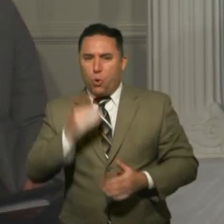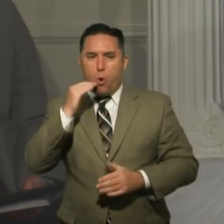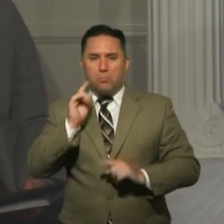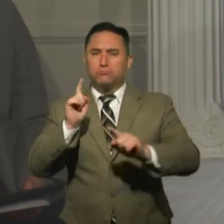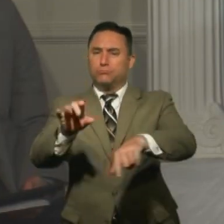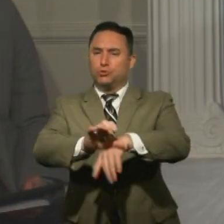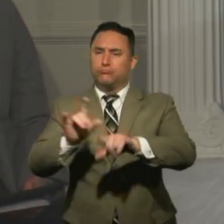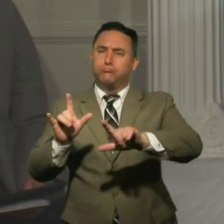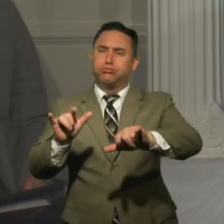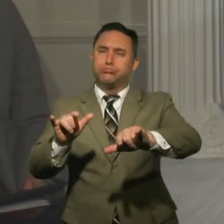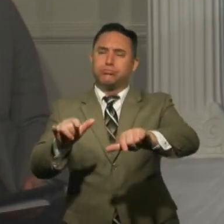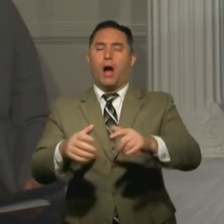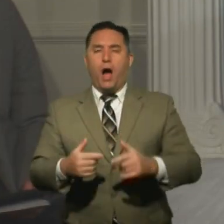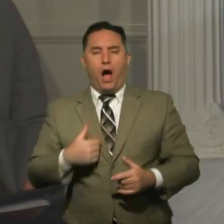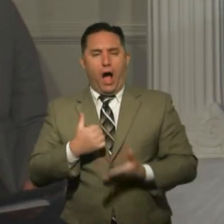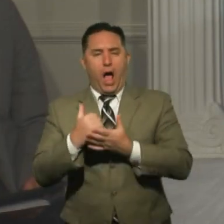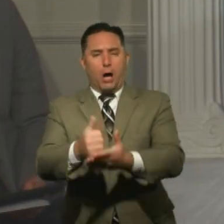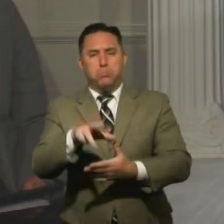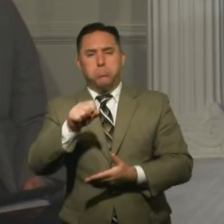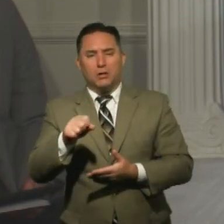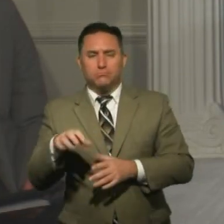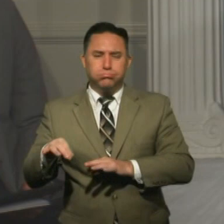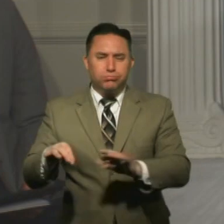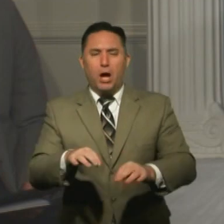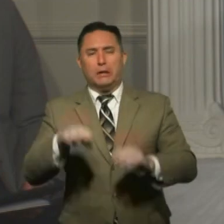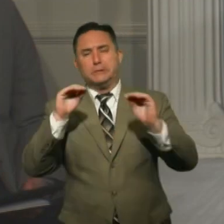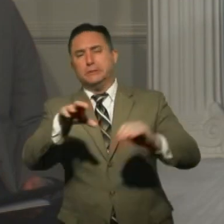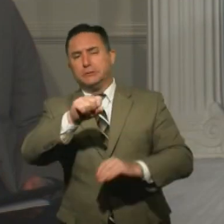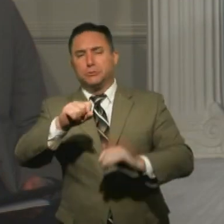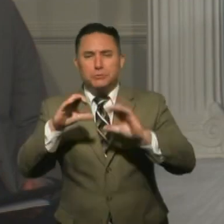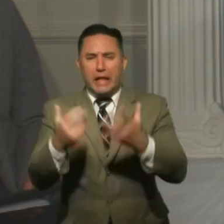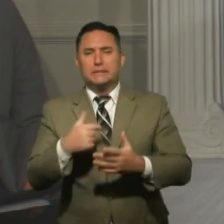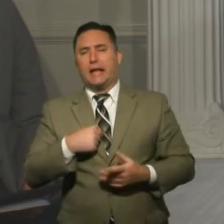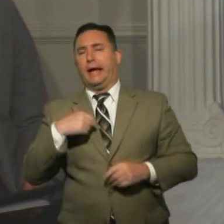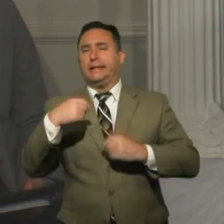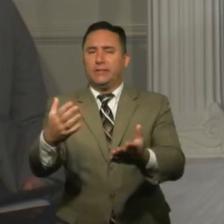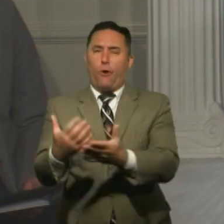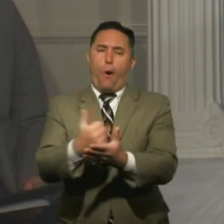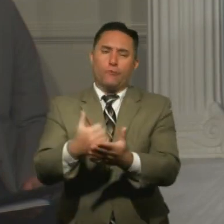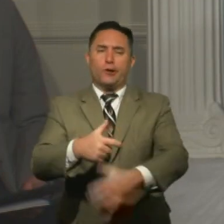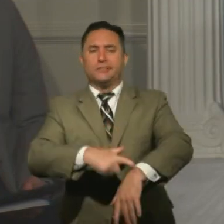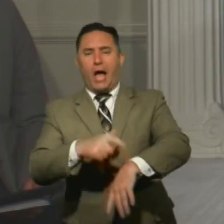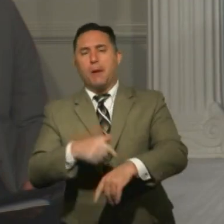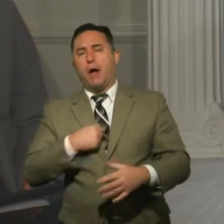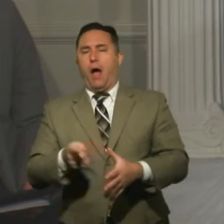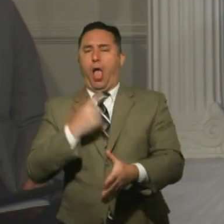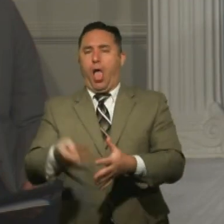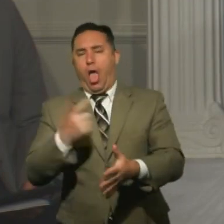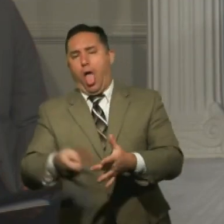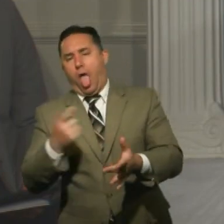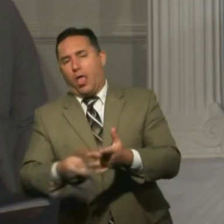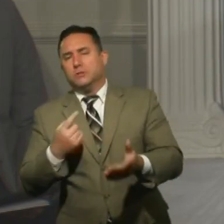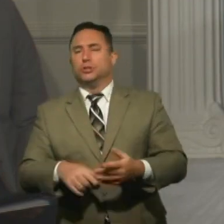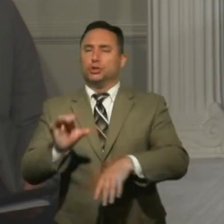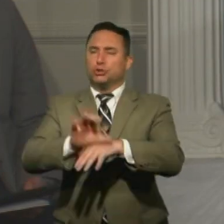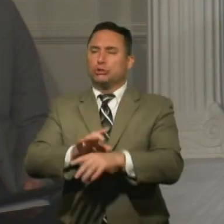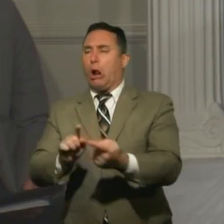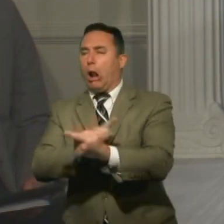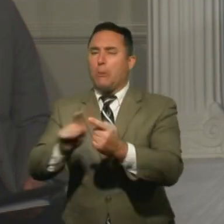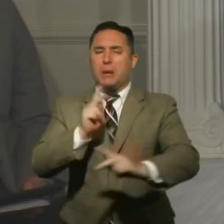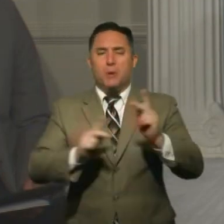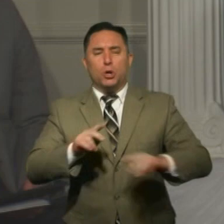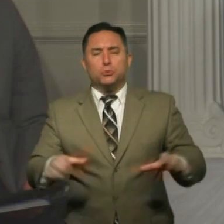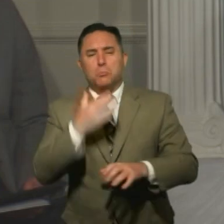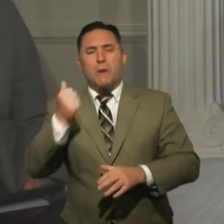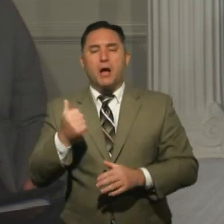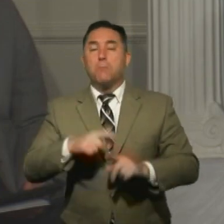church faithfully. I help on a bus route. I teach a Sunday school class. I give in the offering. I go to church and greet people. I do my best.